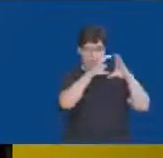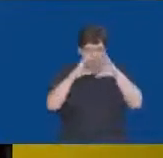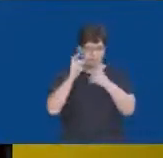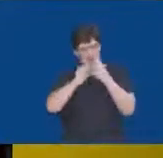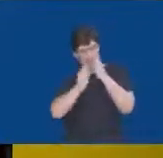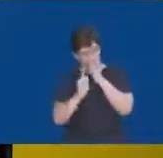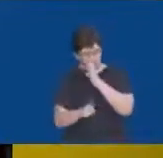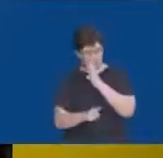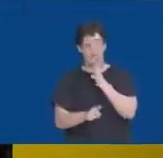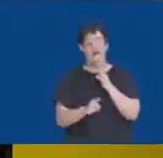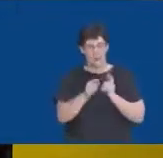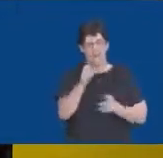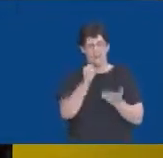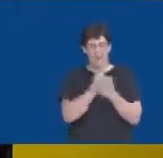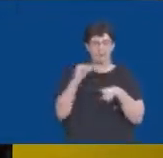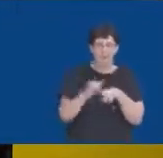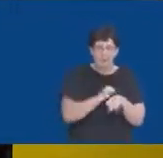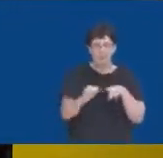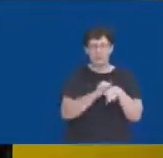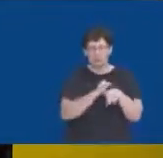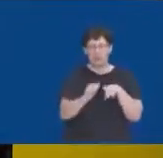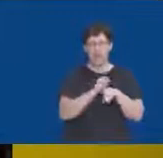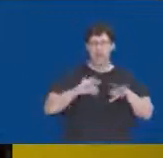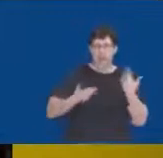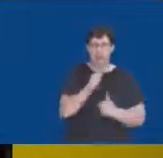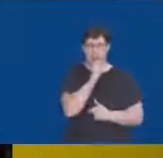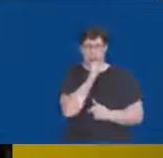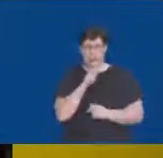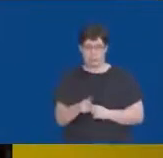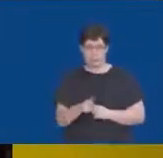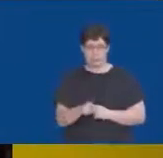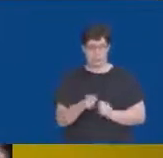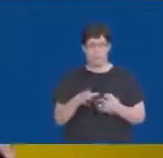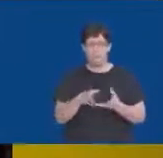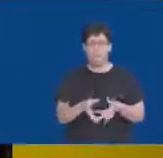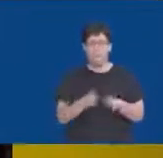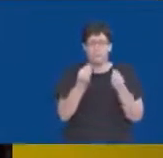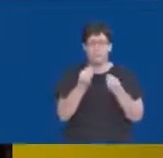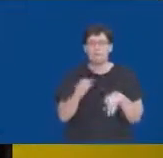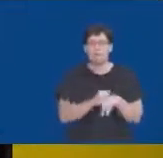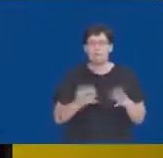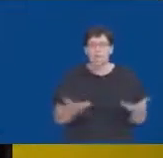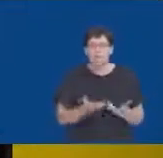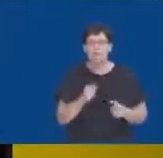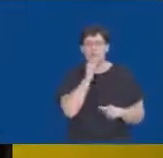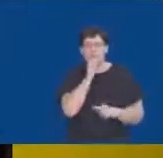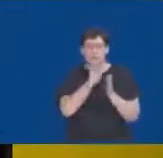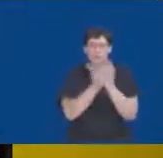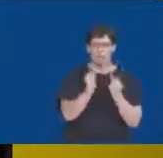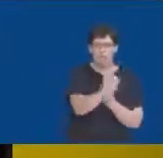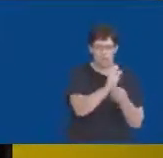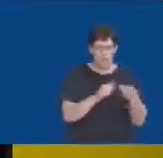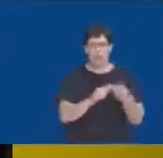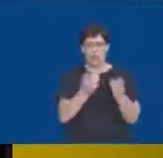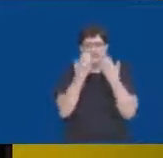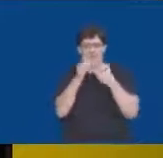graphs are important that you practice using. Now, where you're going to get this practice from? You can use your textbooks. You can use the